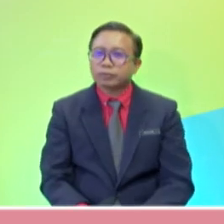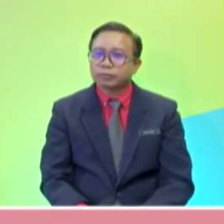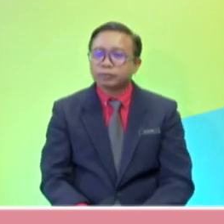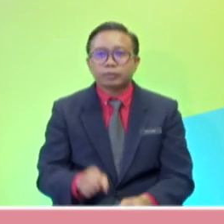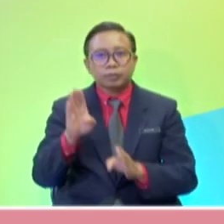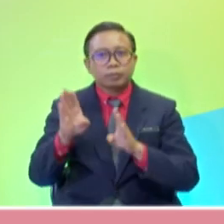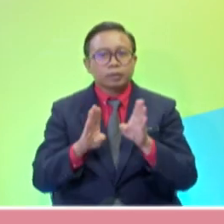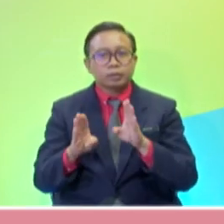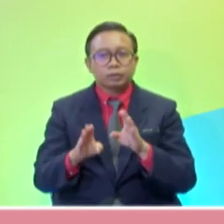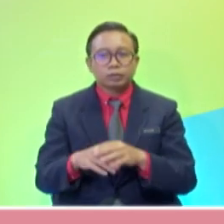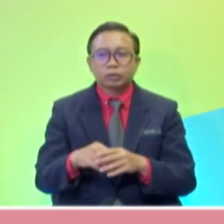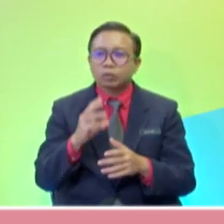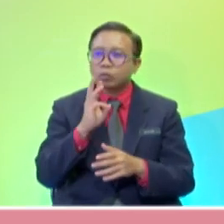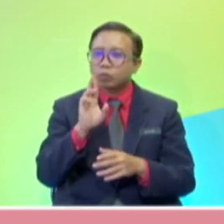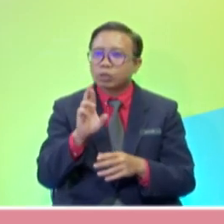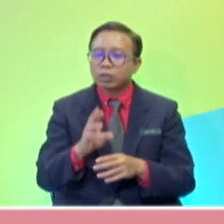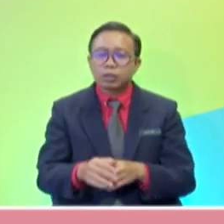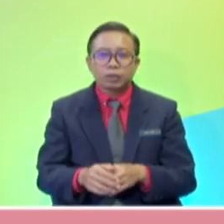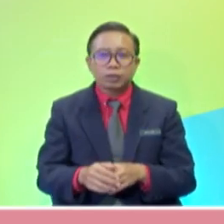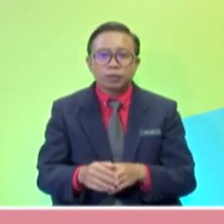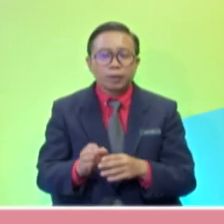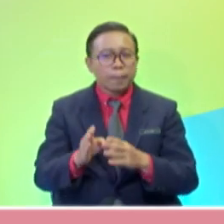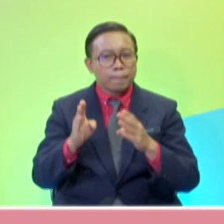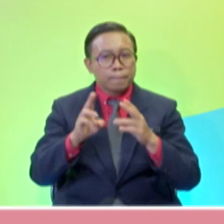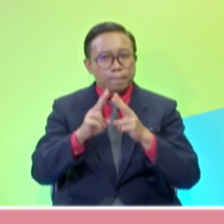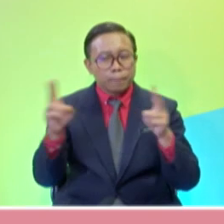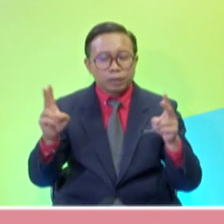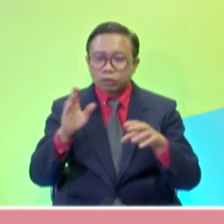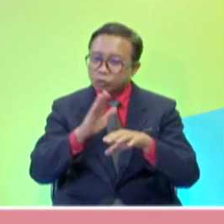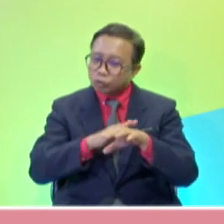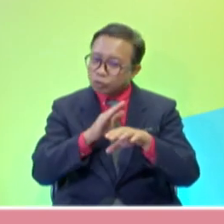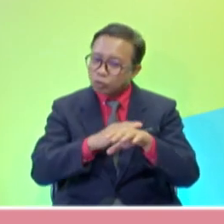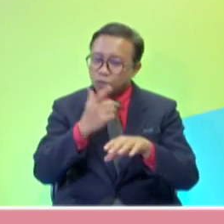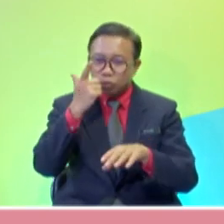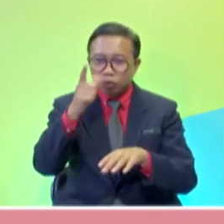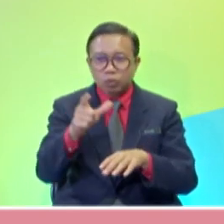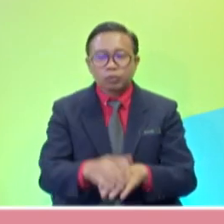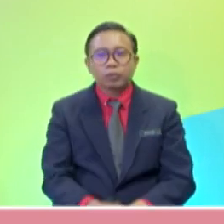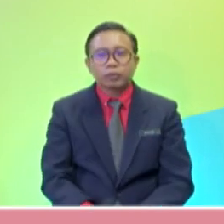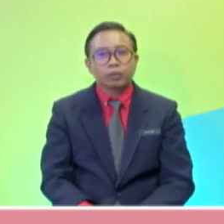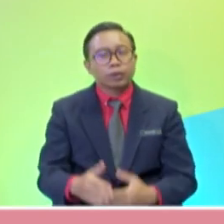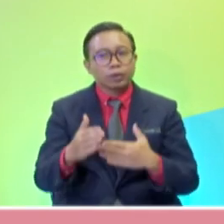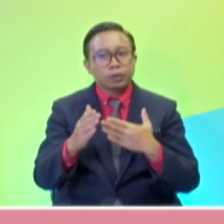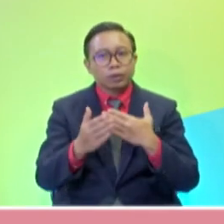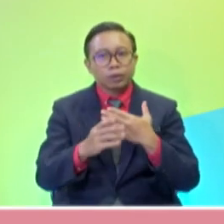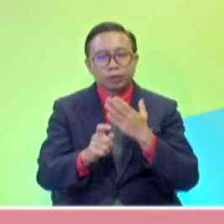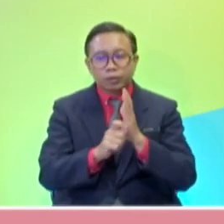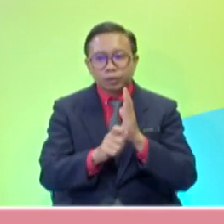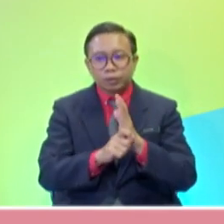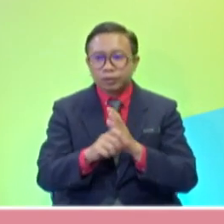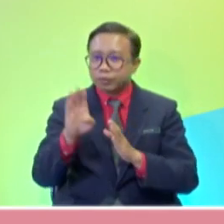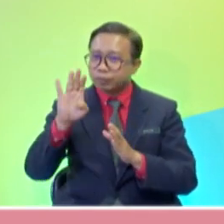buses were a bit slow. So as you can see, we added on the phrase a